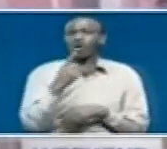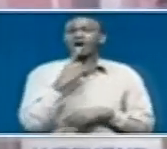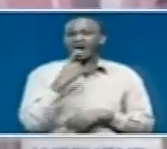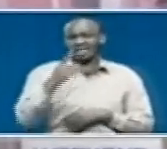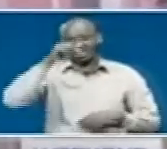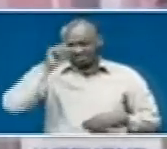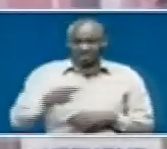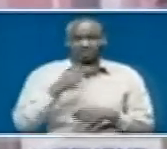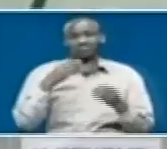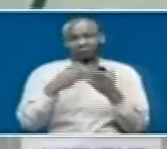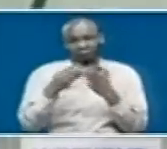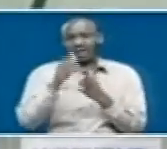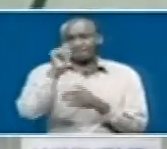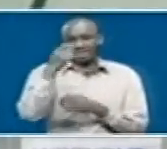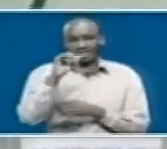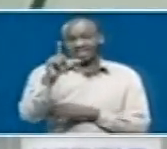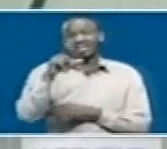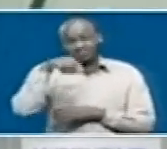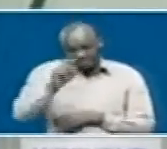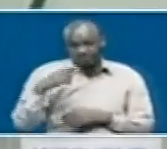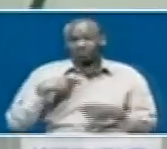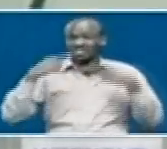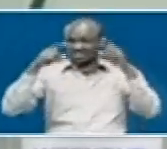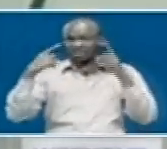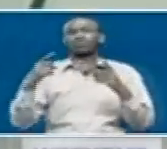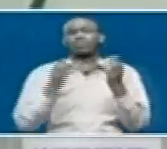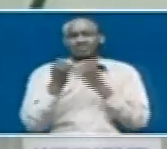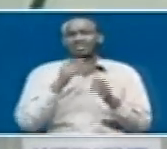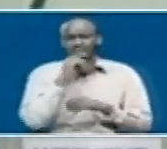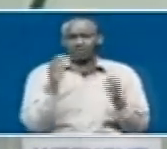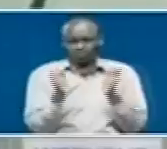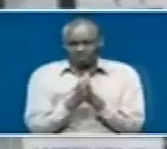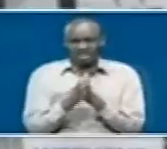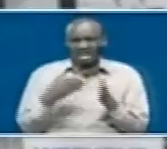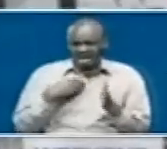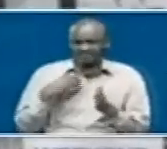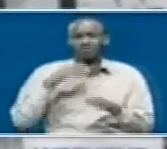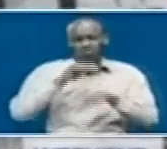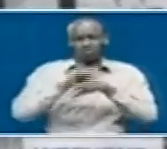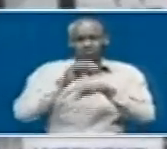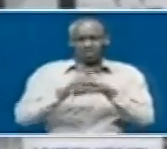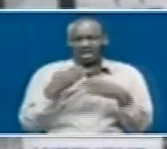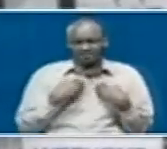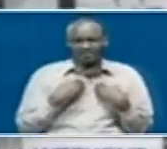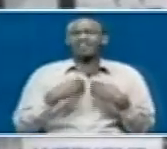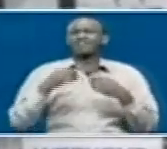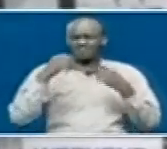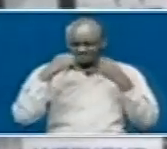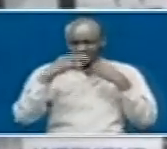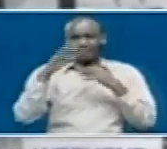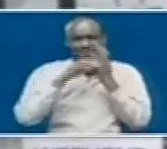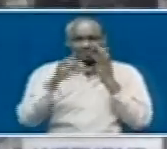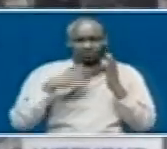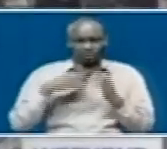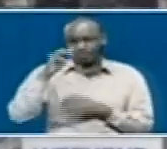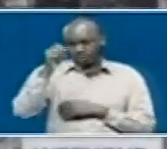100,000 shillings bail. Shahid was a successful businessman with an abrasive reputation. His most famous investment was the